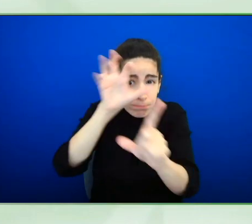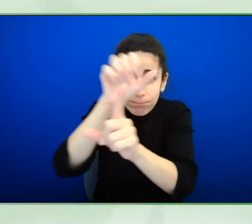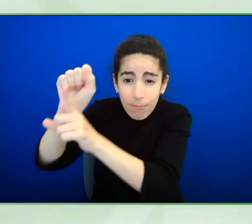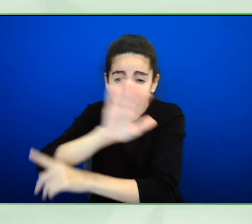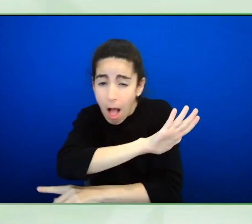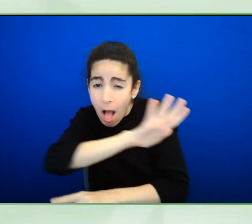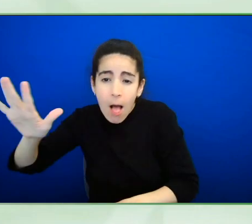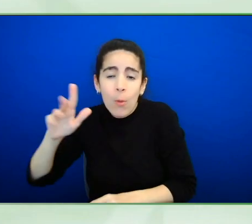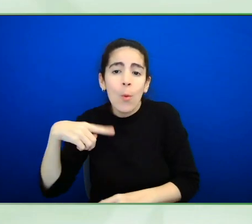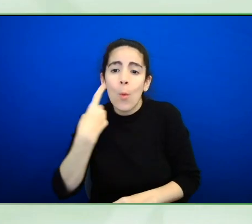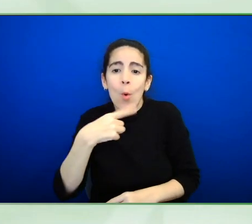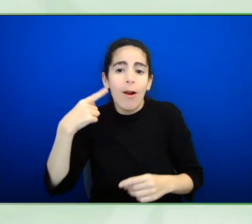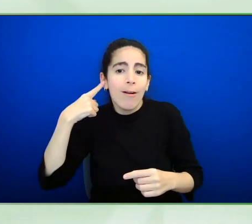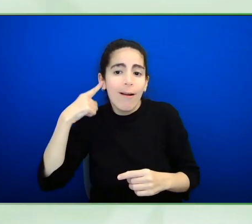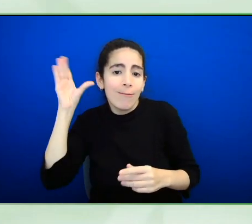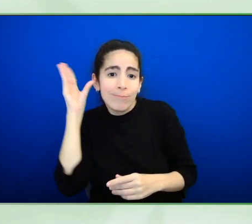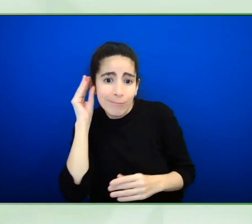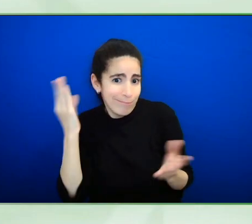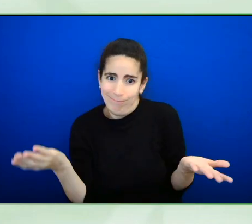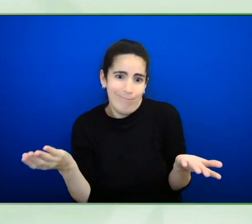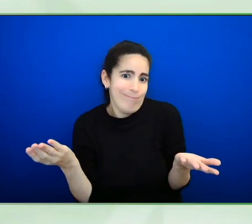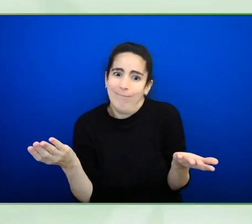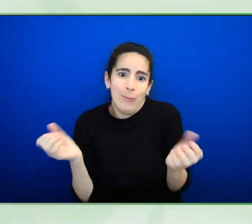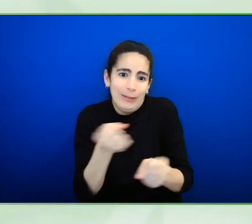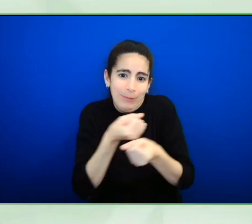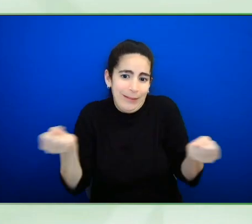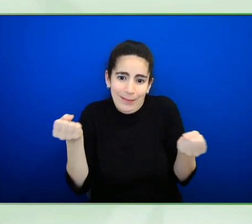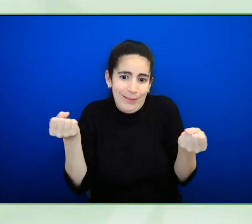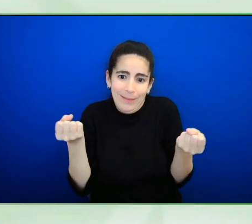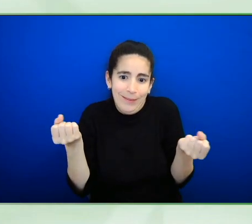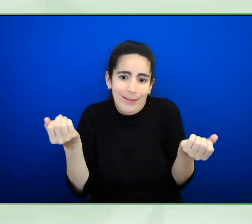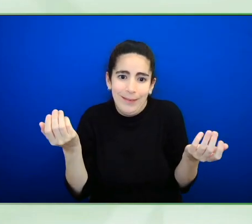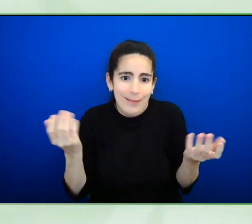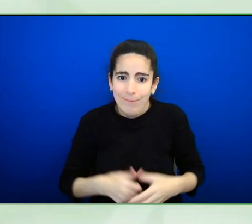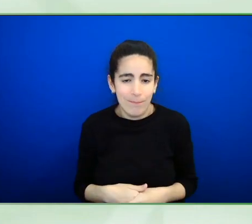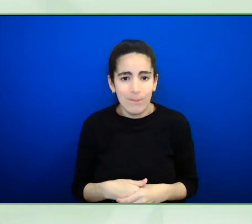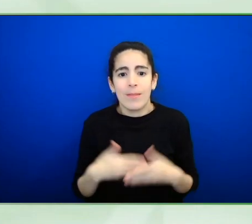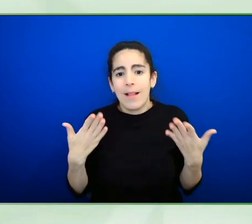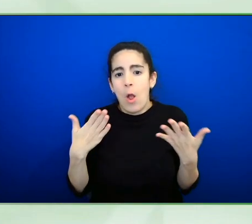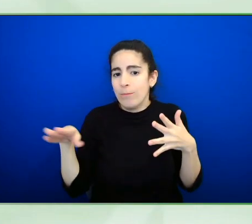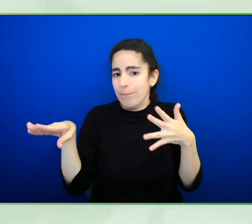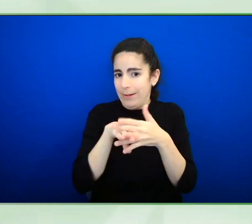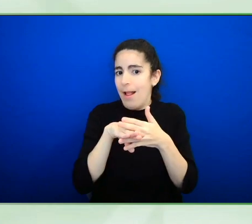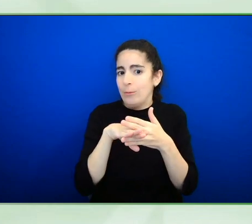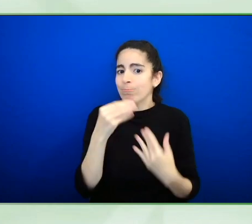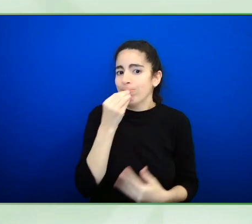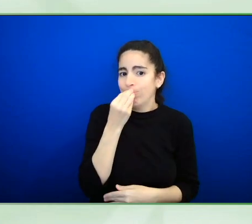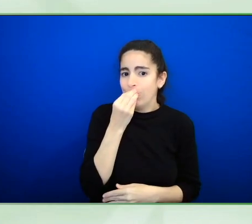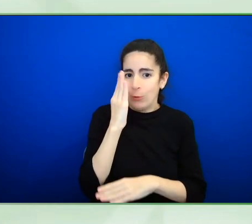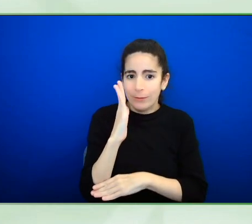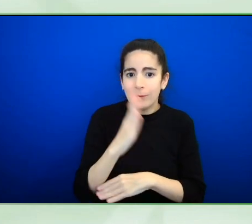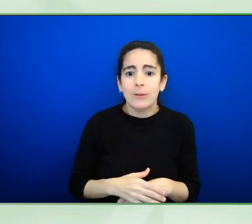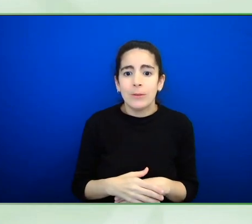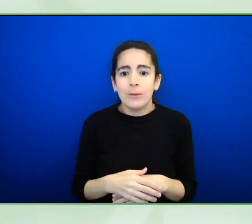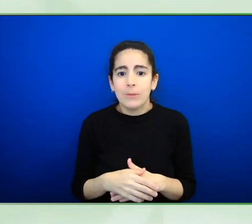to break and go for our lunch. So the condition is the most massive cheer, applause and stamping of feet for